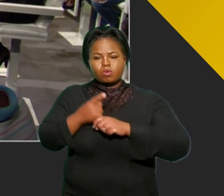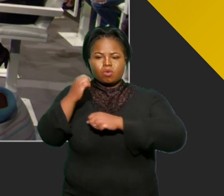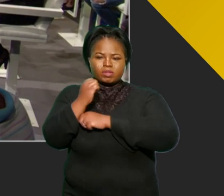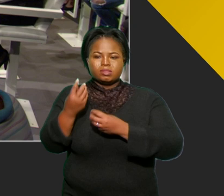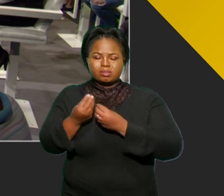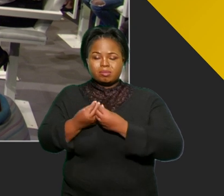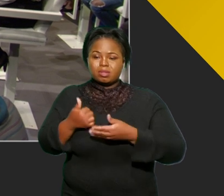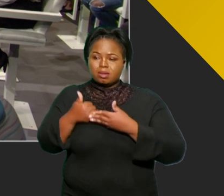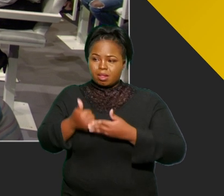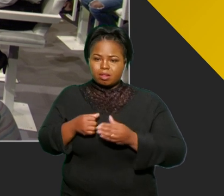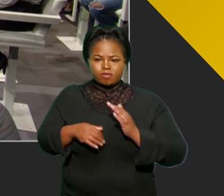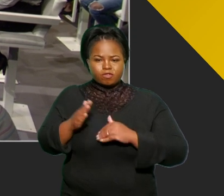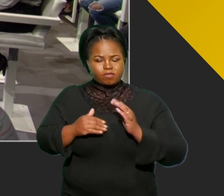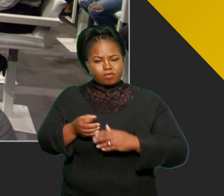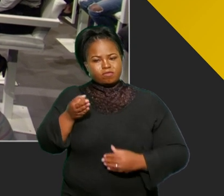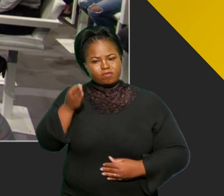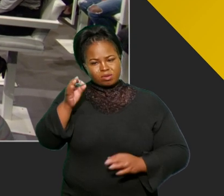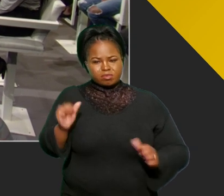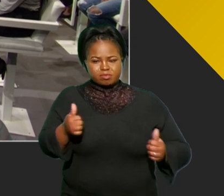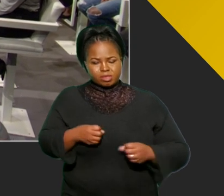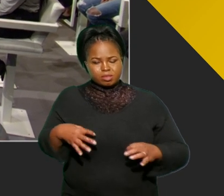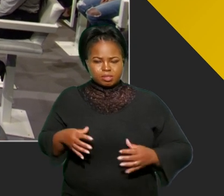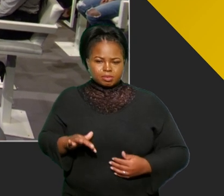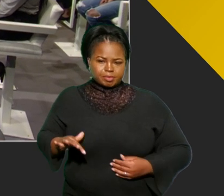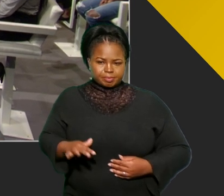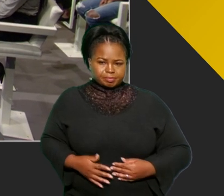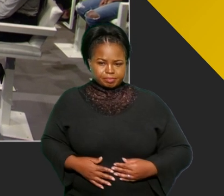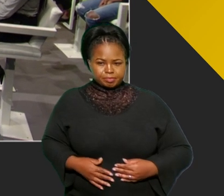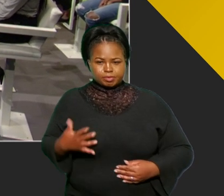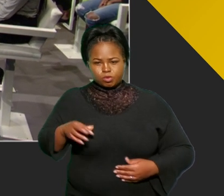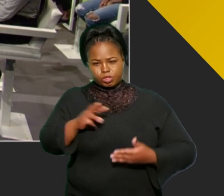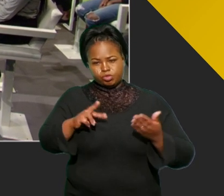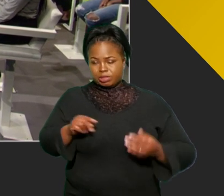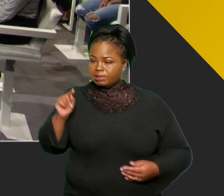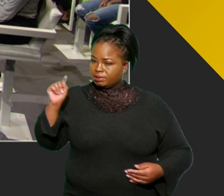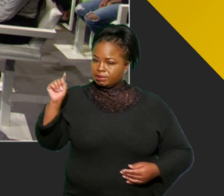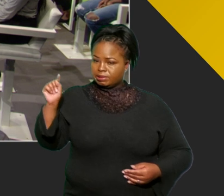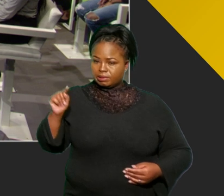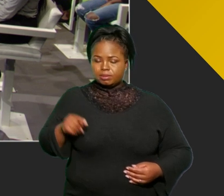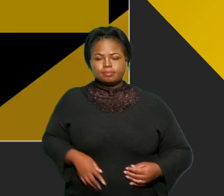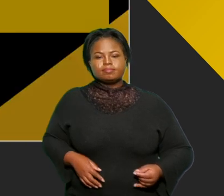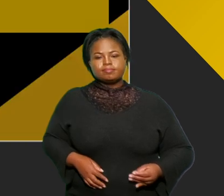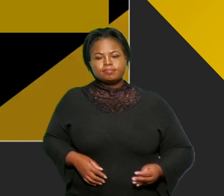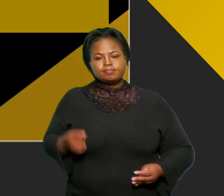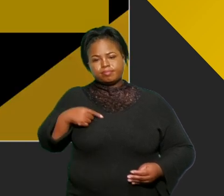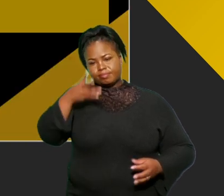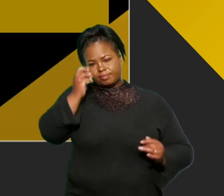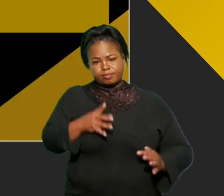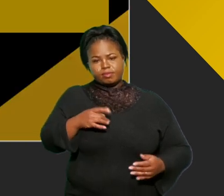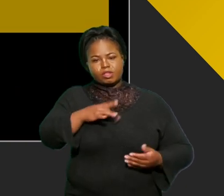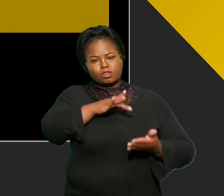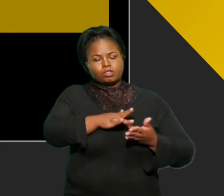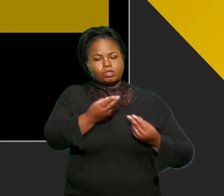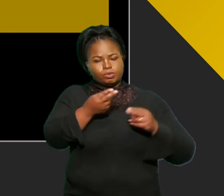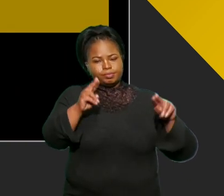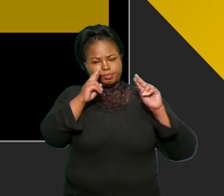and it's something that will help you to build a financial future. So we must start somewhere. Let me actually read you that social media that's coming in there. I'm a student at Central University